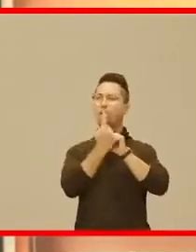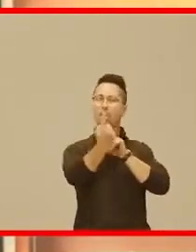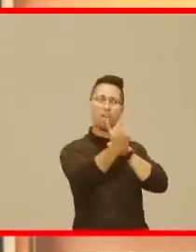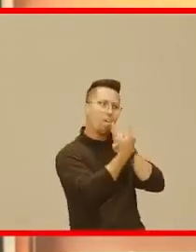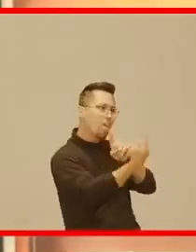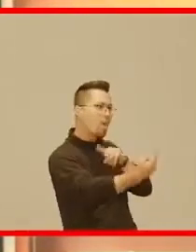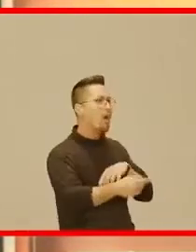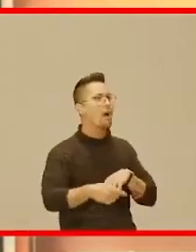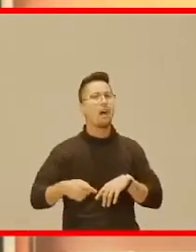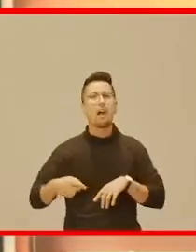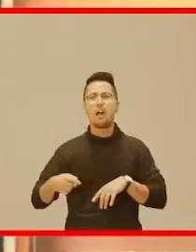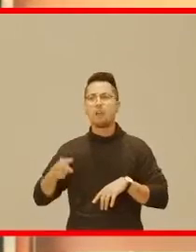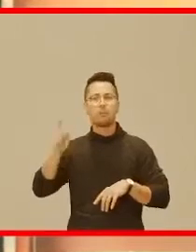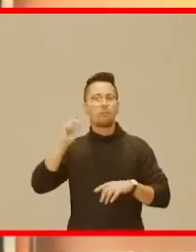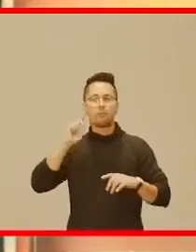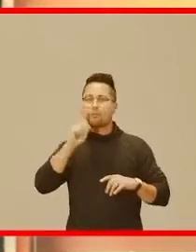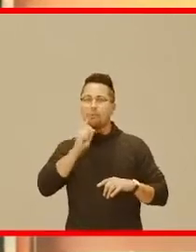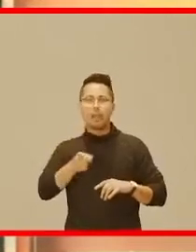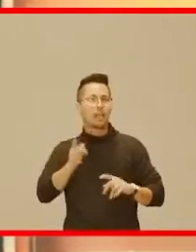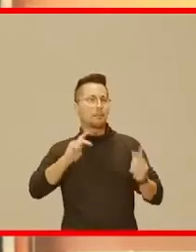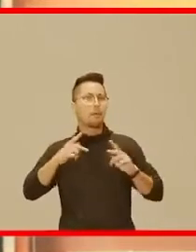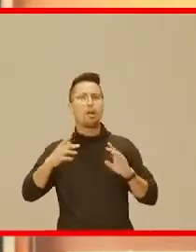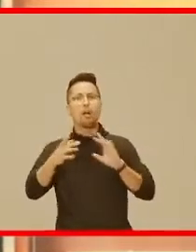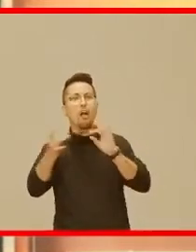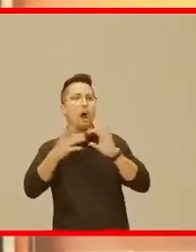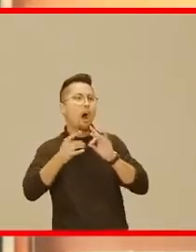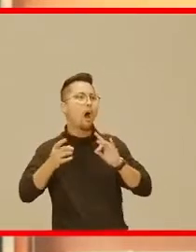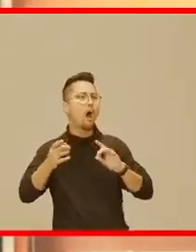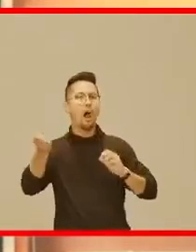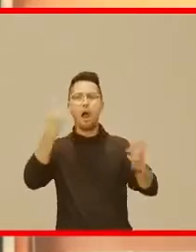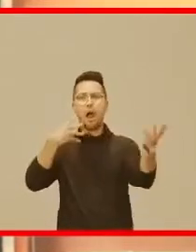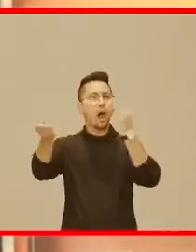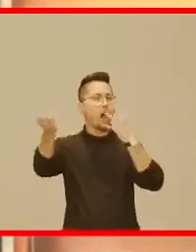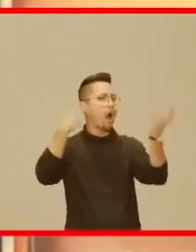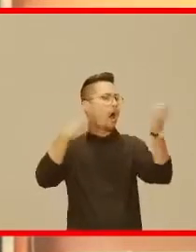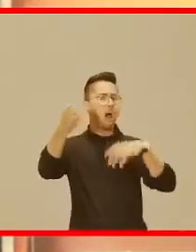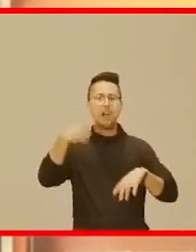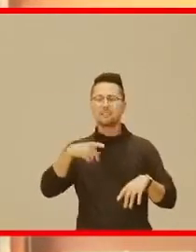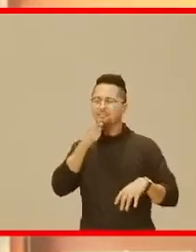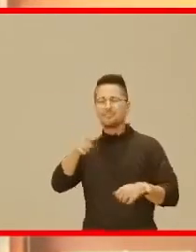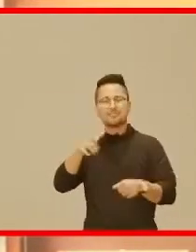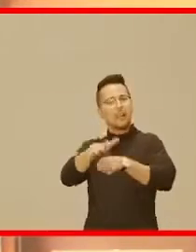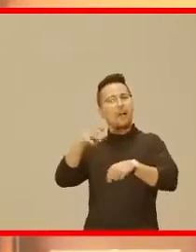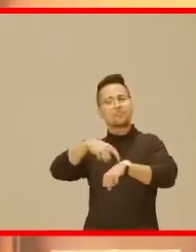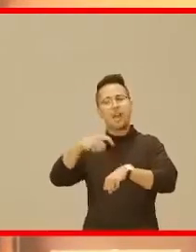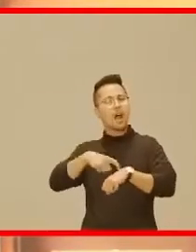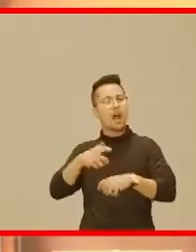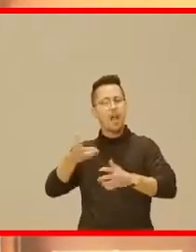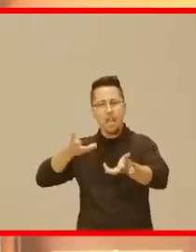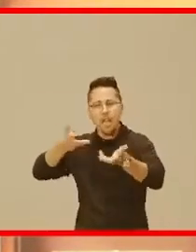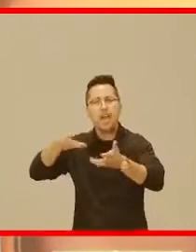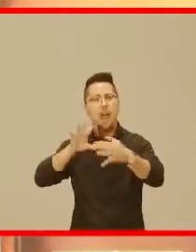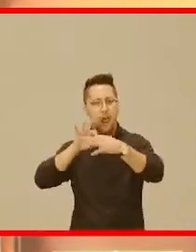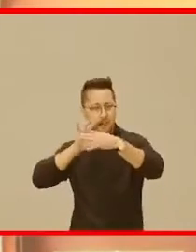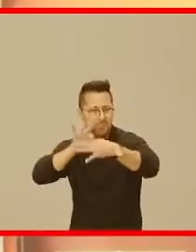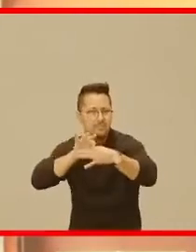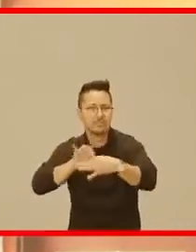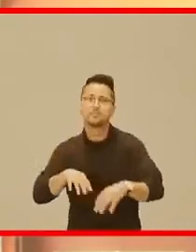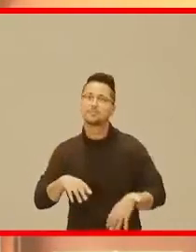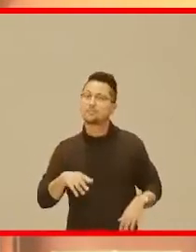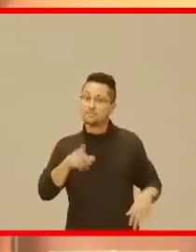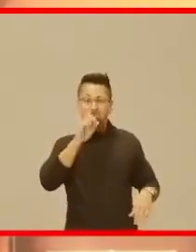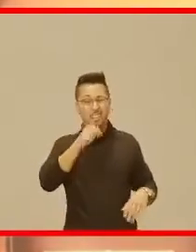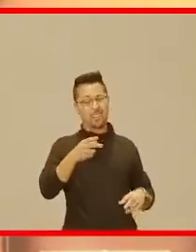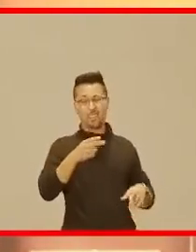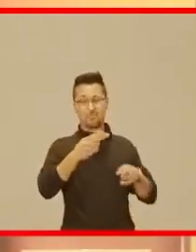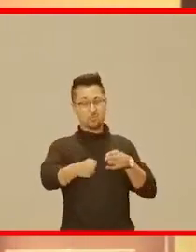You're just hearing so much, and if somebody is just taking too much of that, there's just not enough. So that's an important thing. That's a great point. 5 minutes, you got to make sure you can get that in